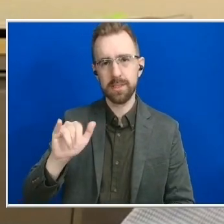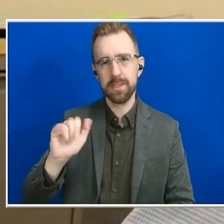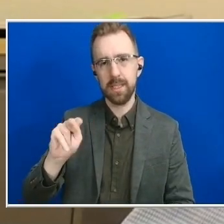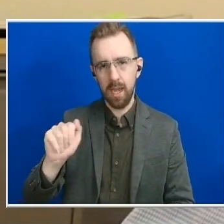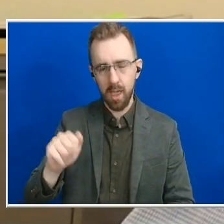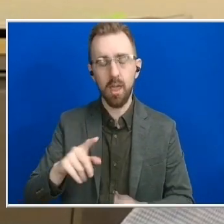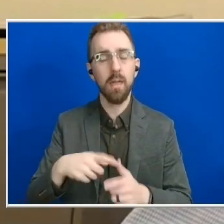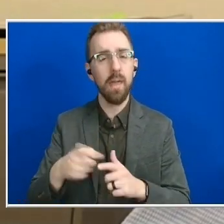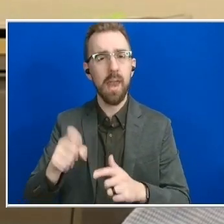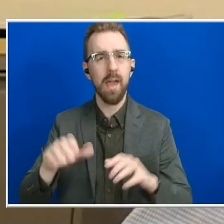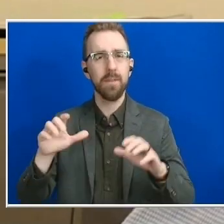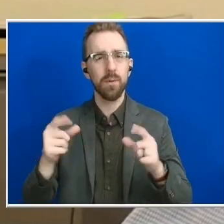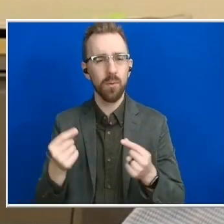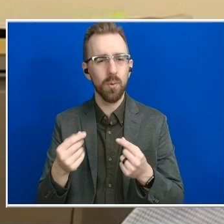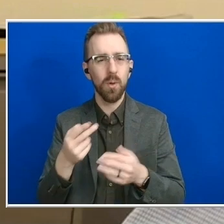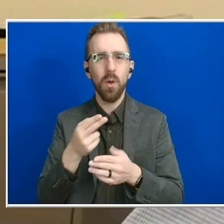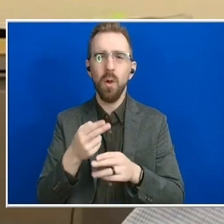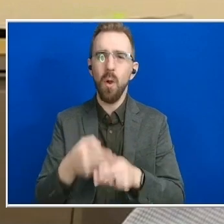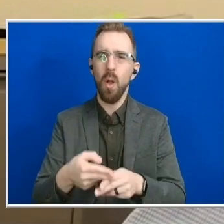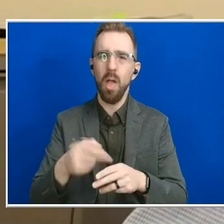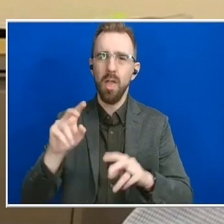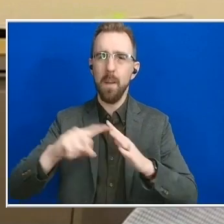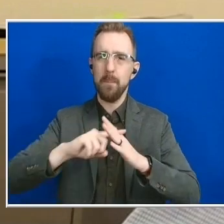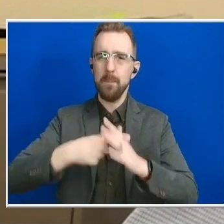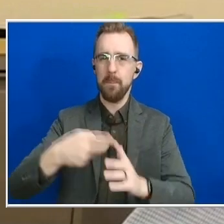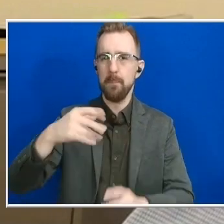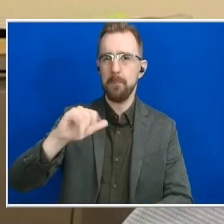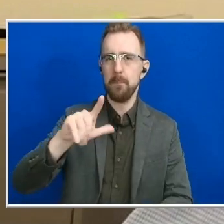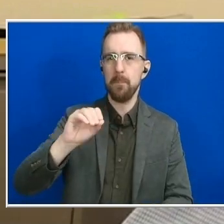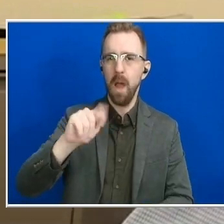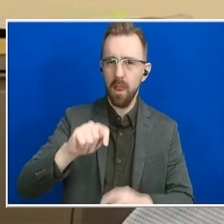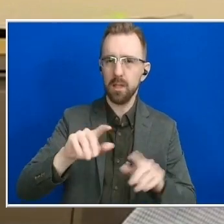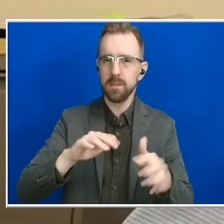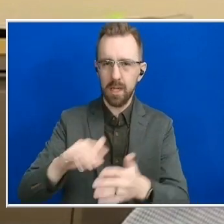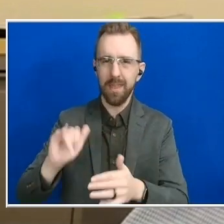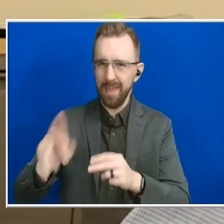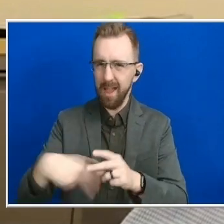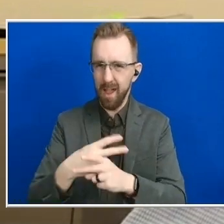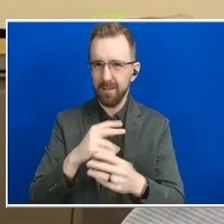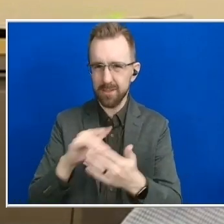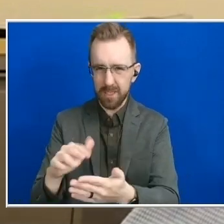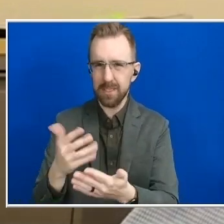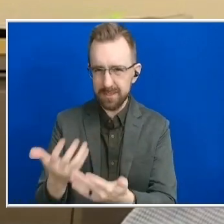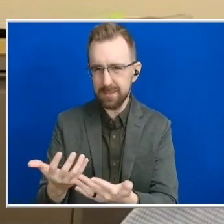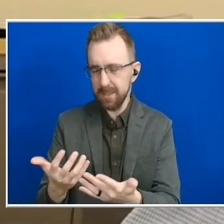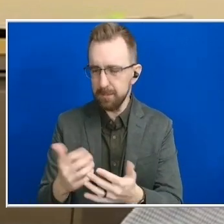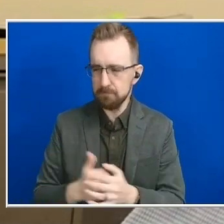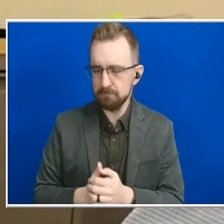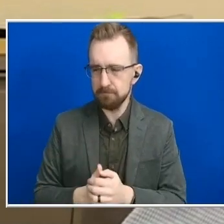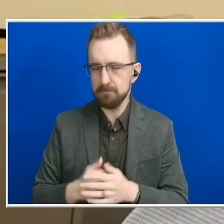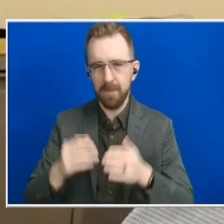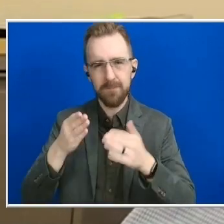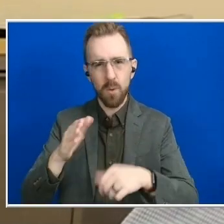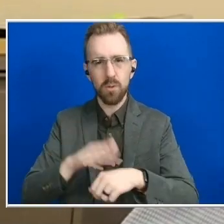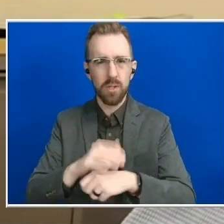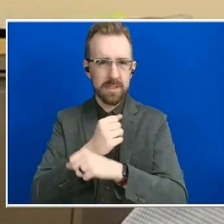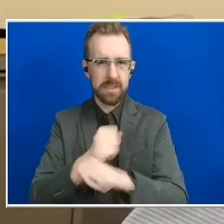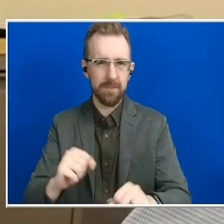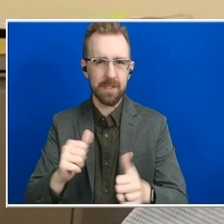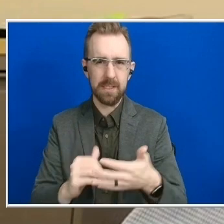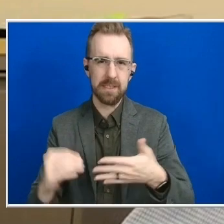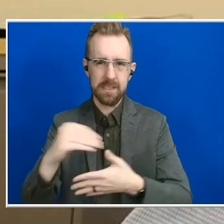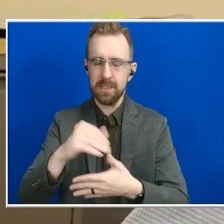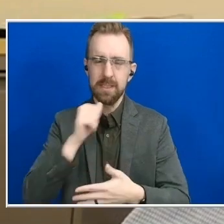perform what's called a pilot study. That type of study is focused on safety. So it's not really about